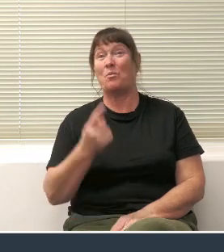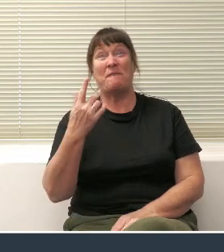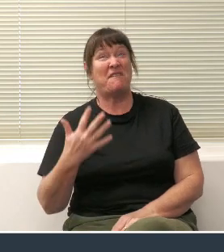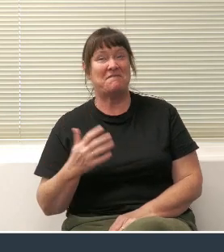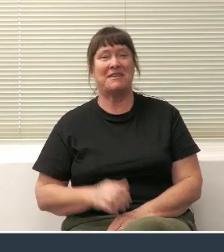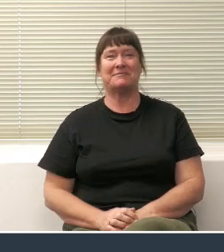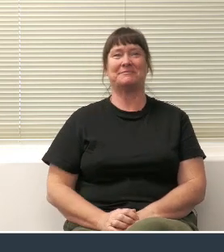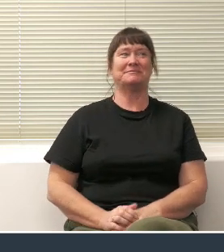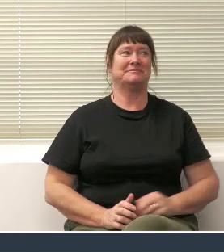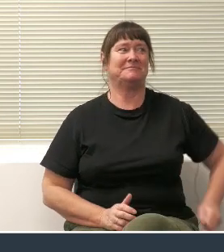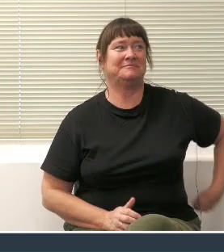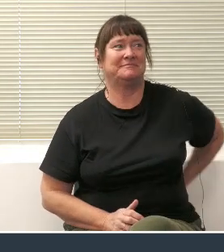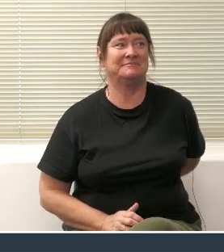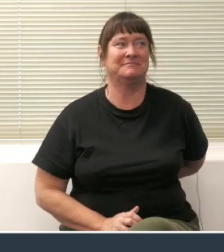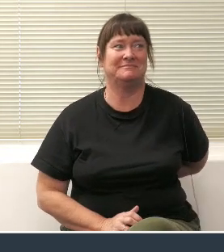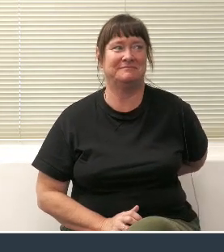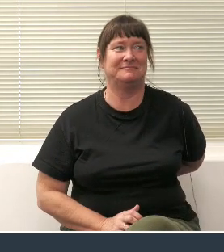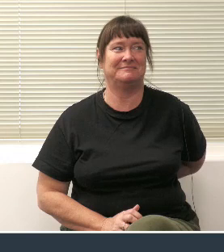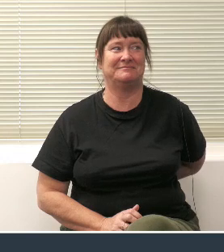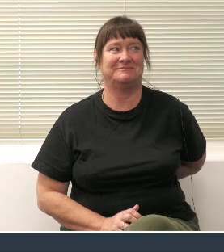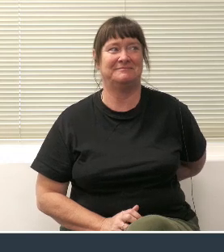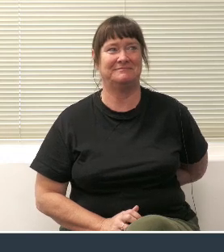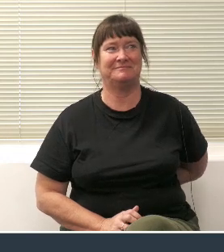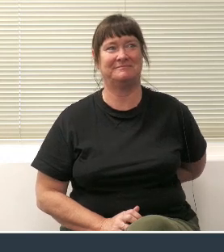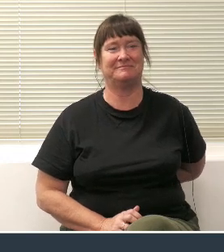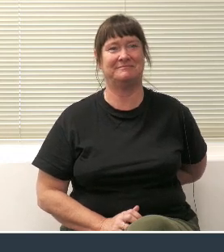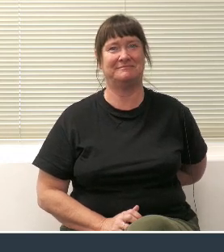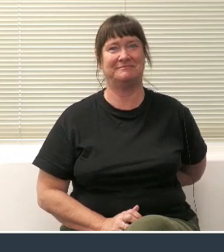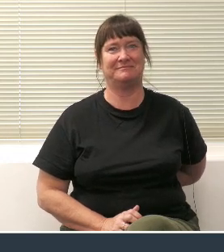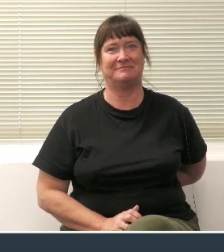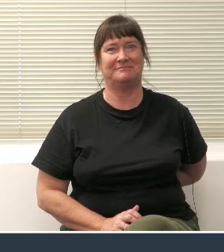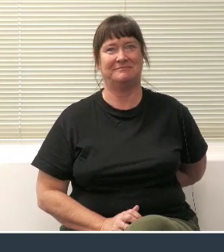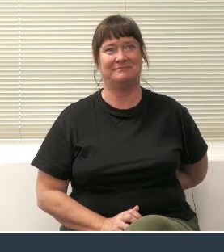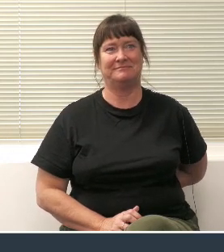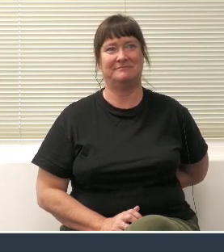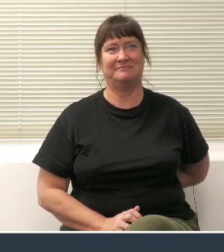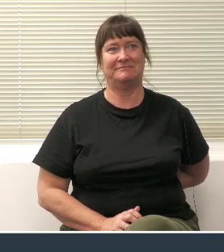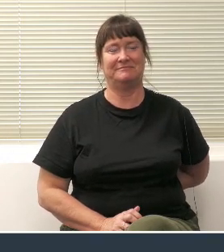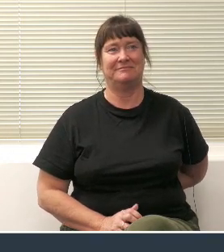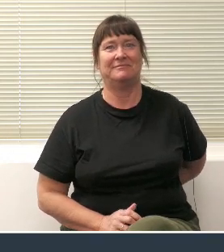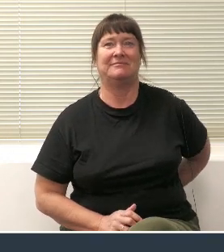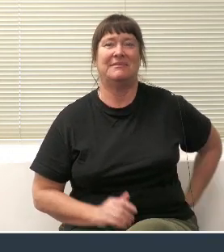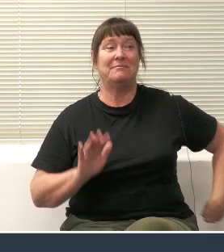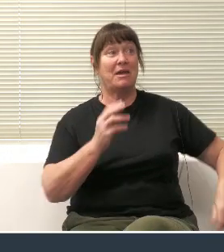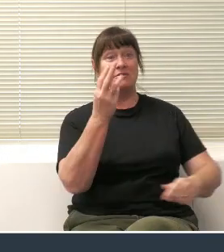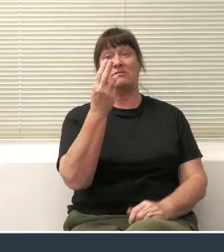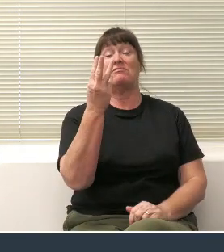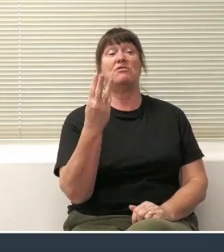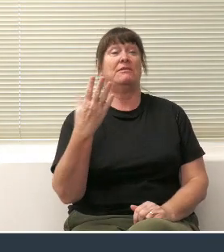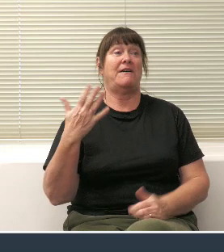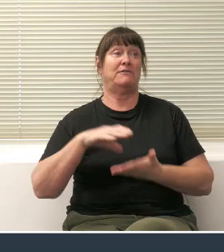fifth. 85 divided by 5. Around $35. How much was that, sorry?